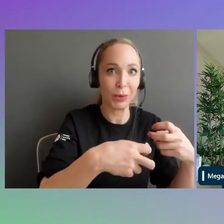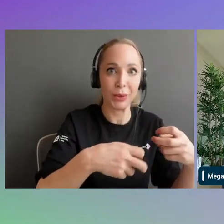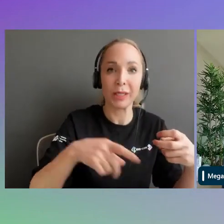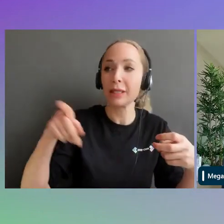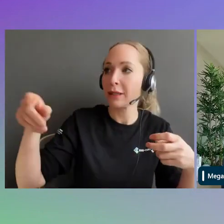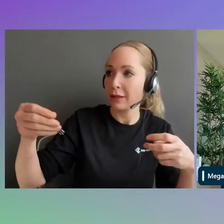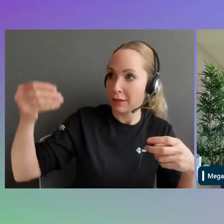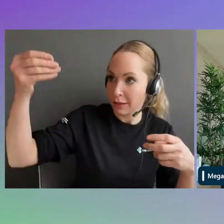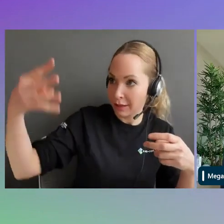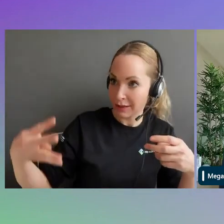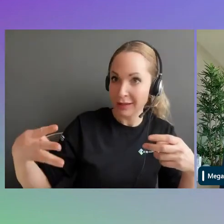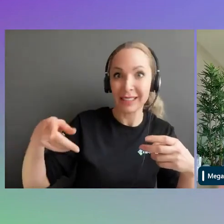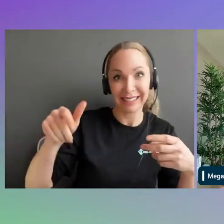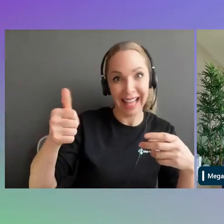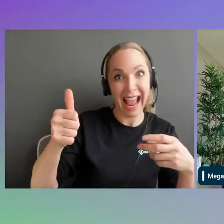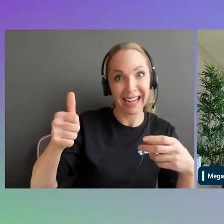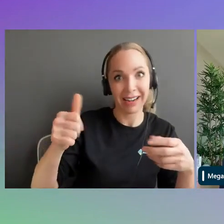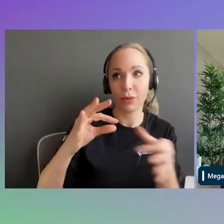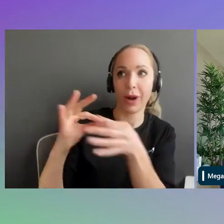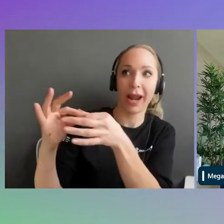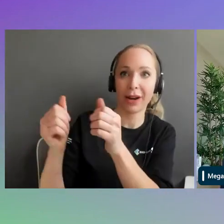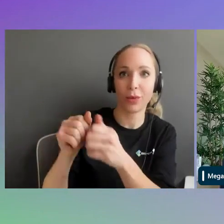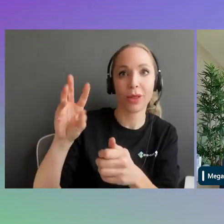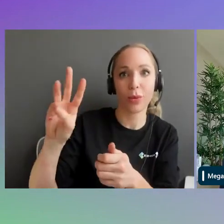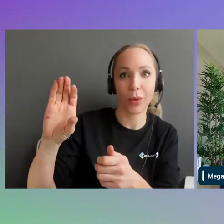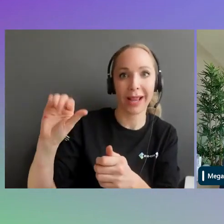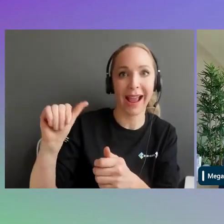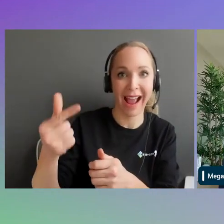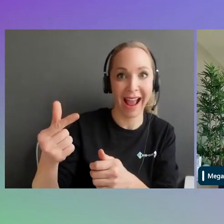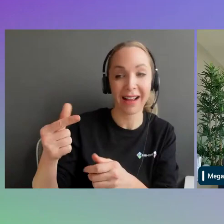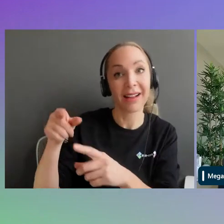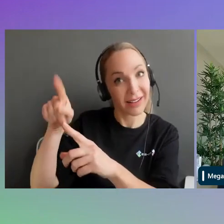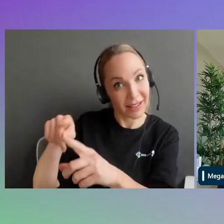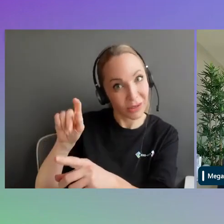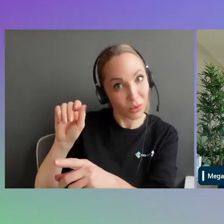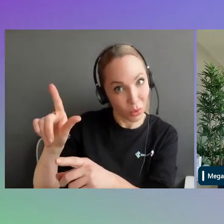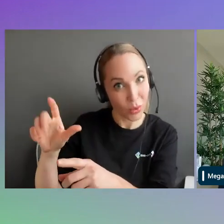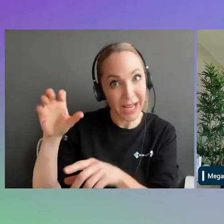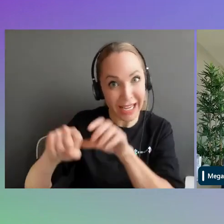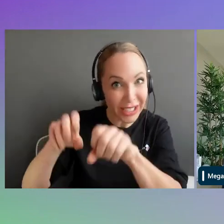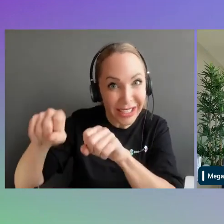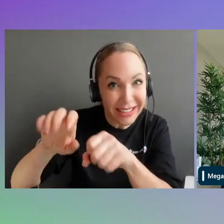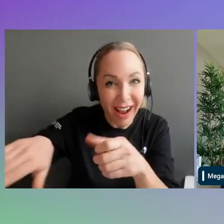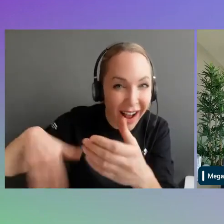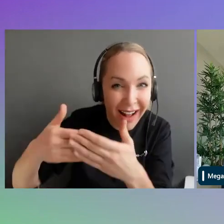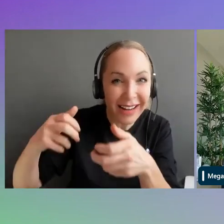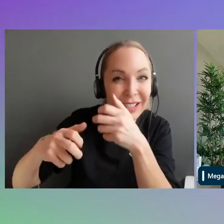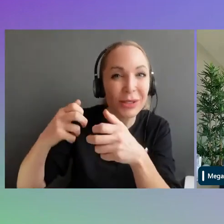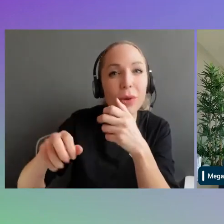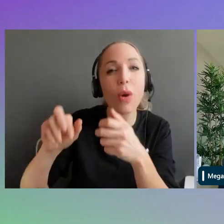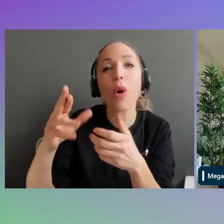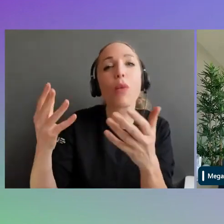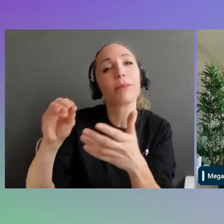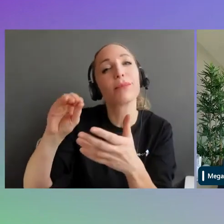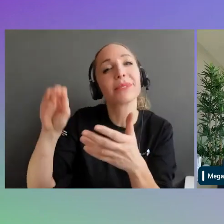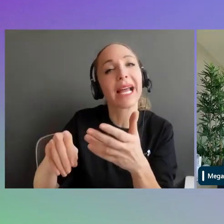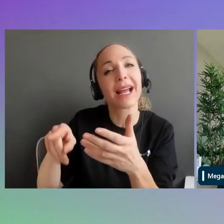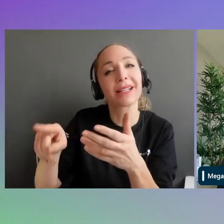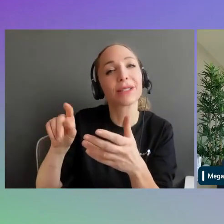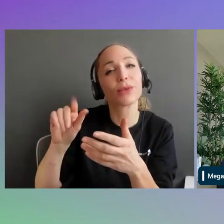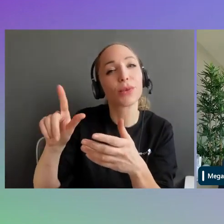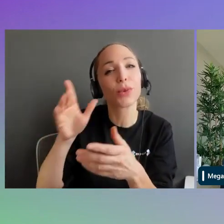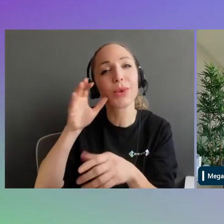of those, of all the issues that could be found. So we are working on a study for that. So we'll have a better definitive answer for